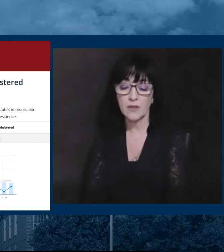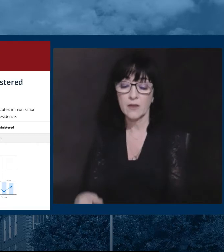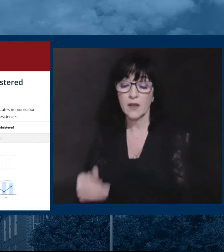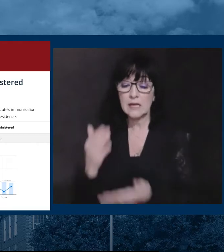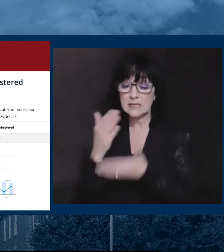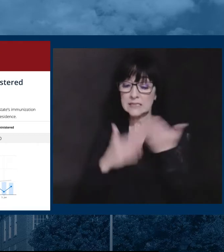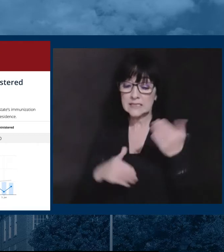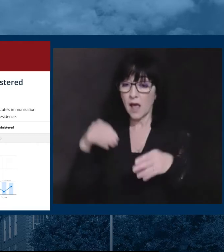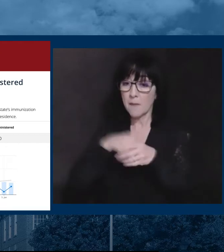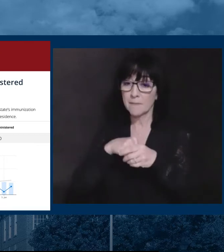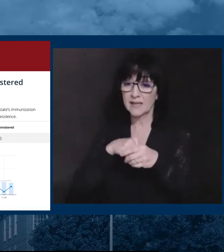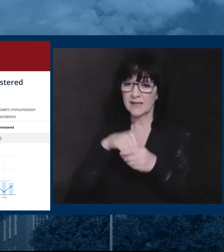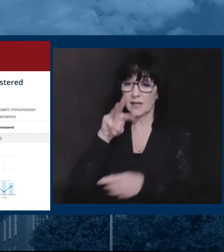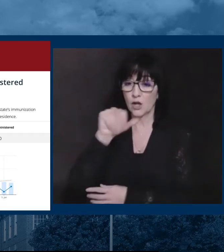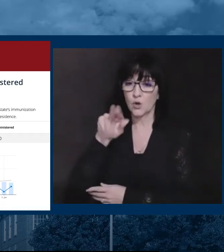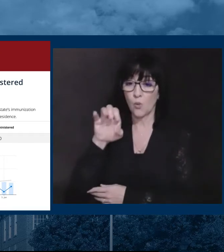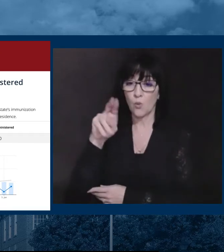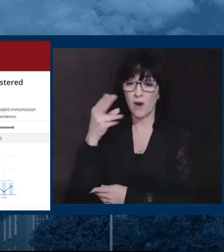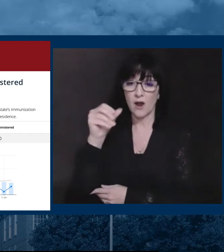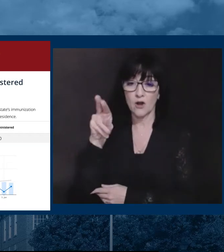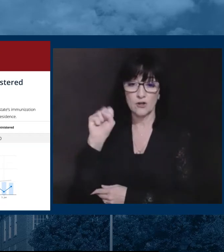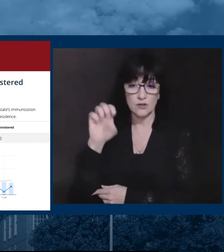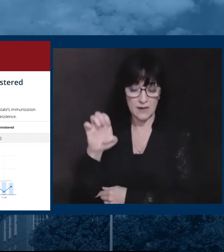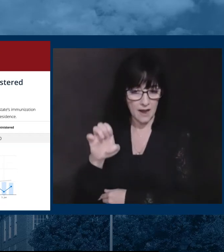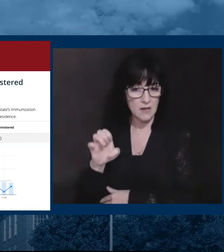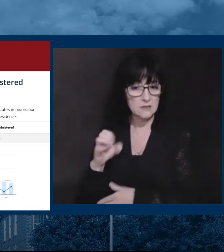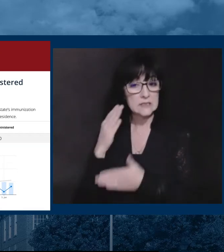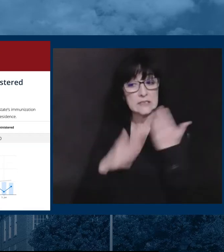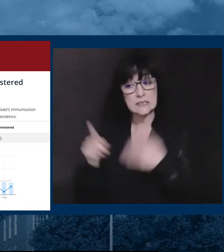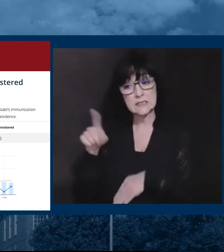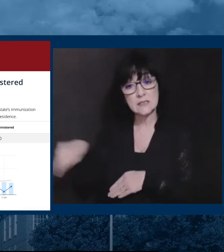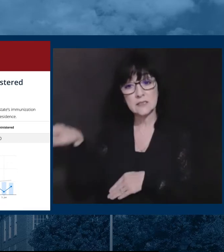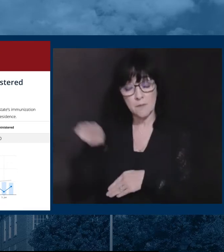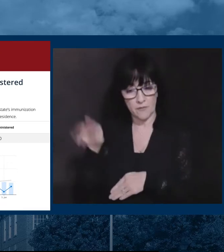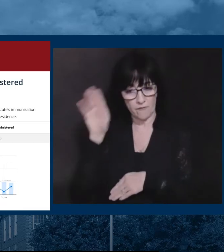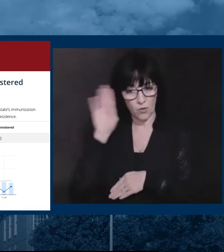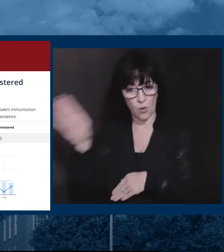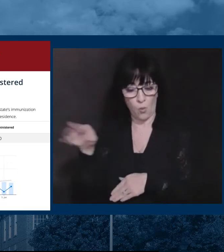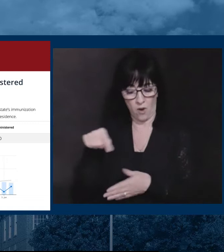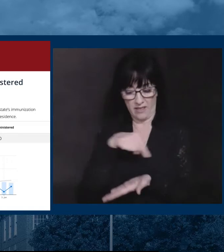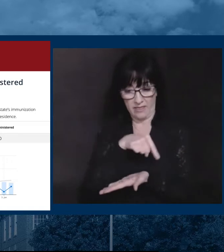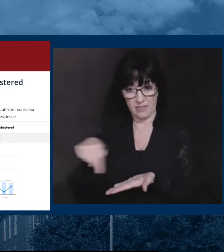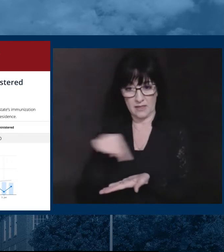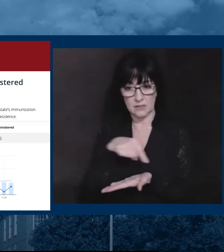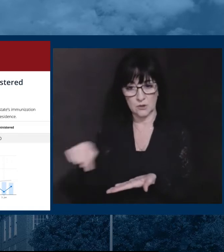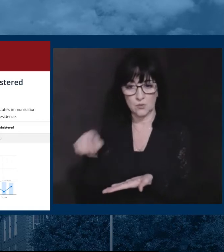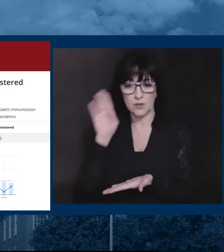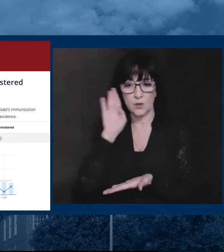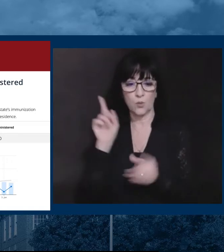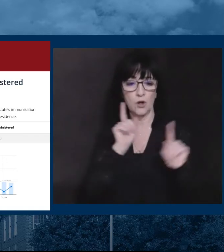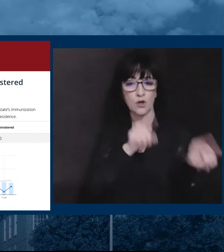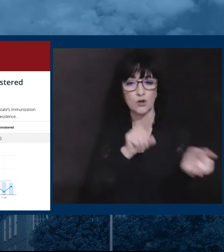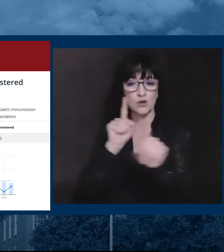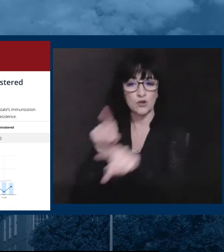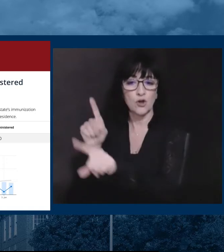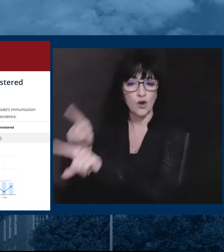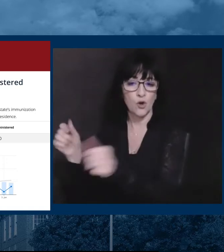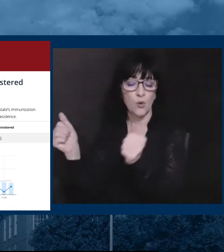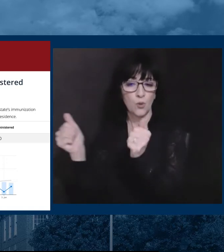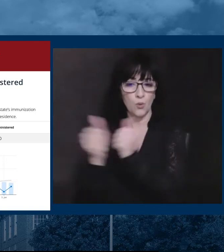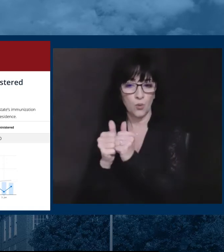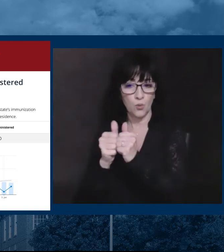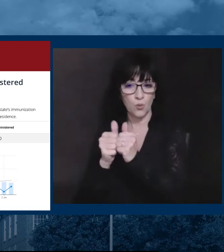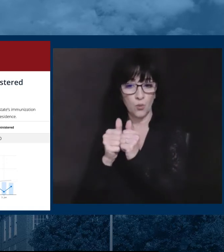our mass distribution or our pods this week that we're doing with EMS and